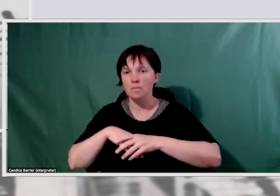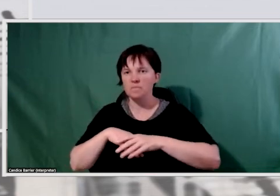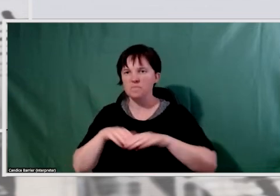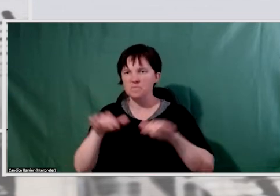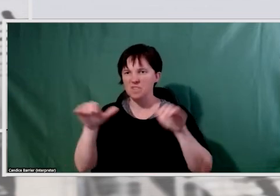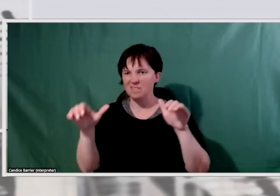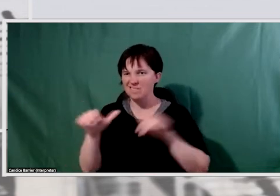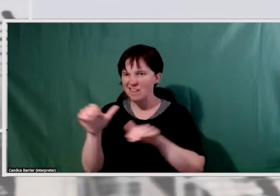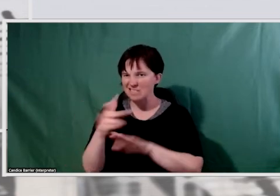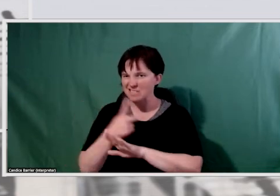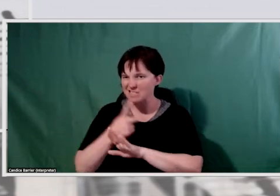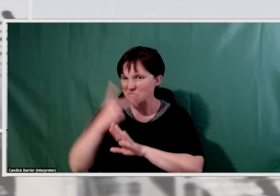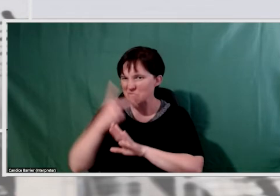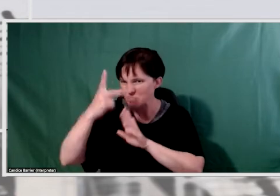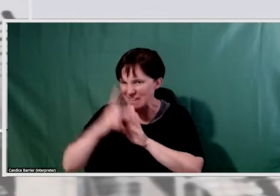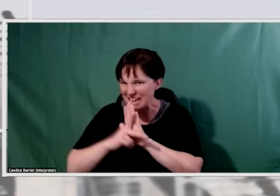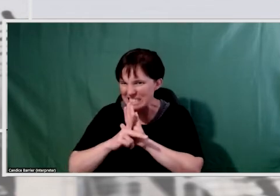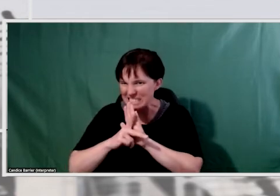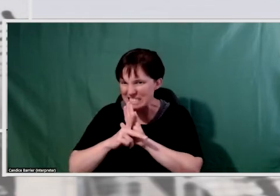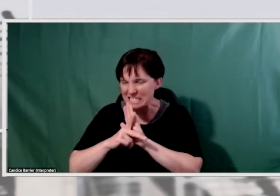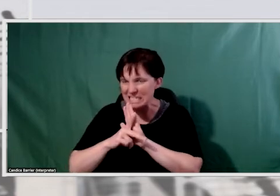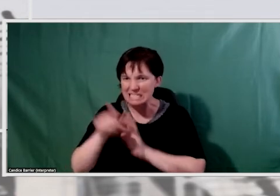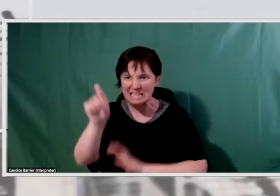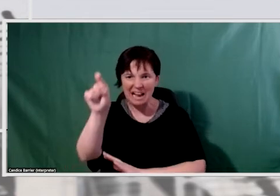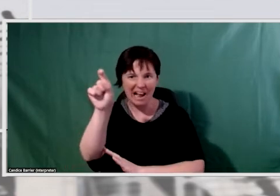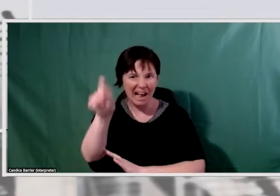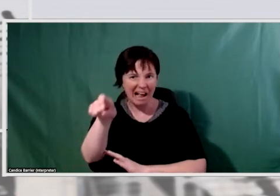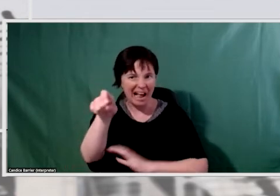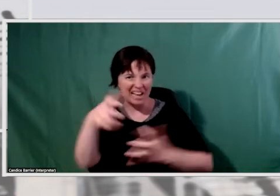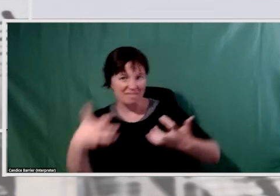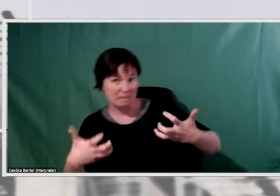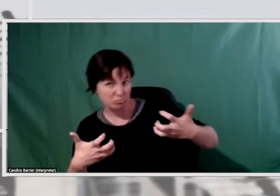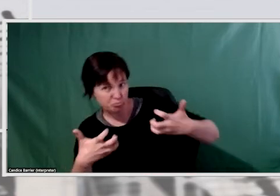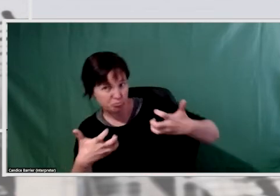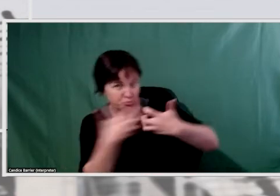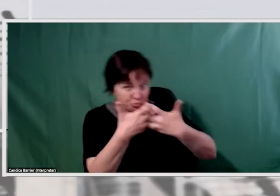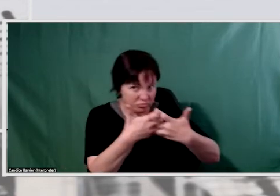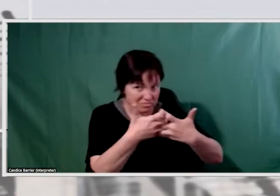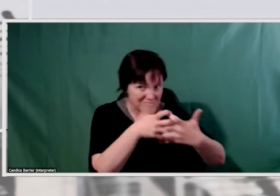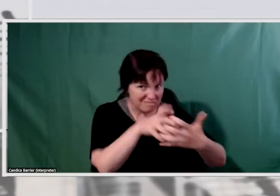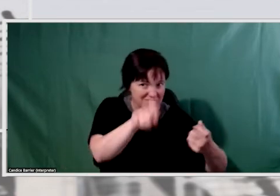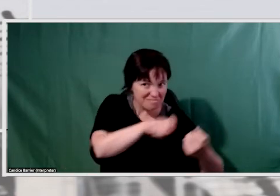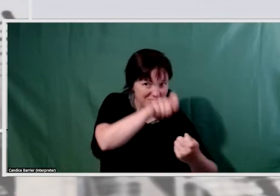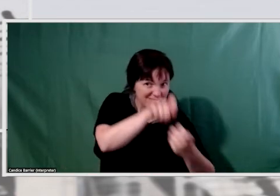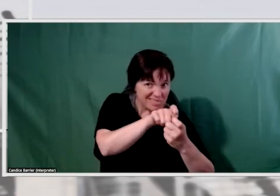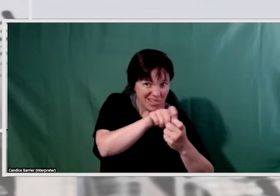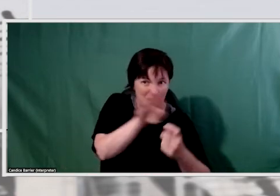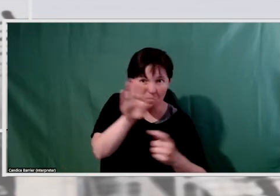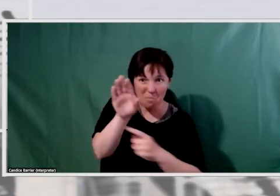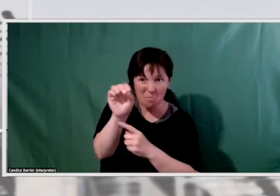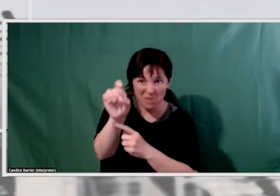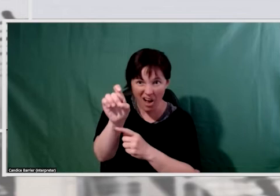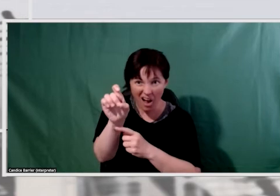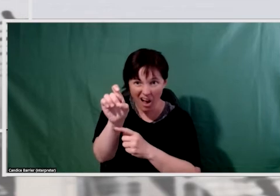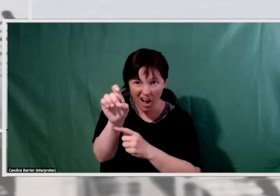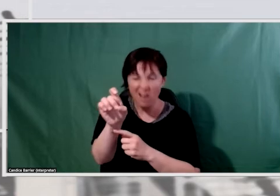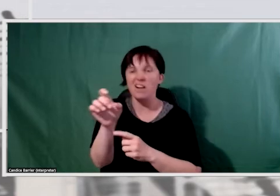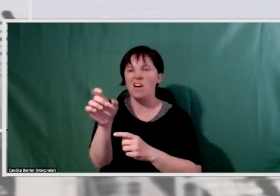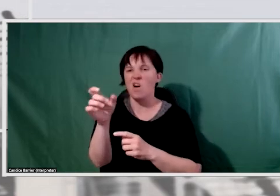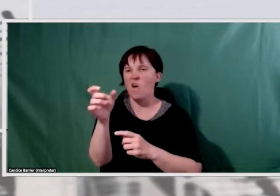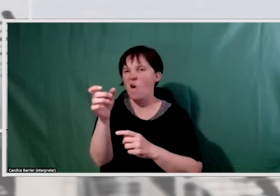project have to fit in a particular box, Or is there a provision